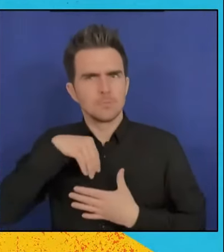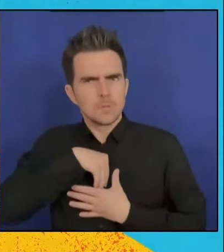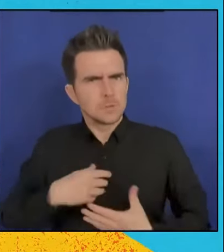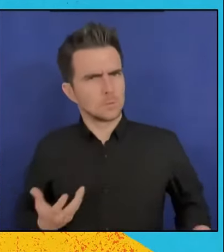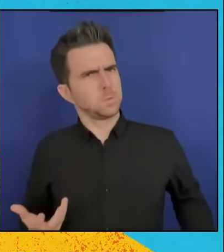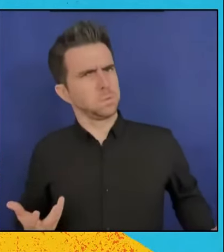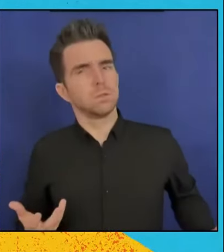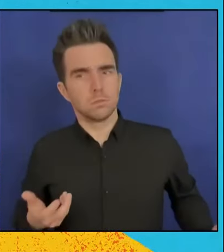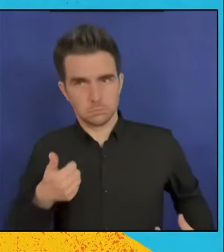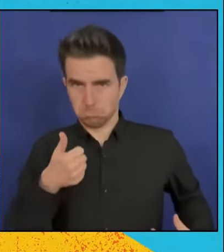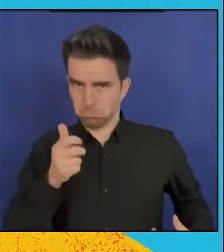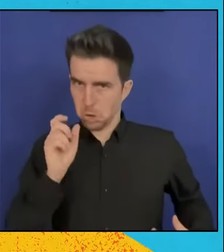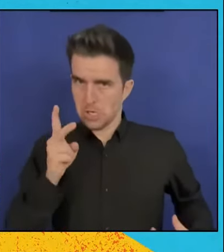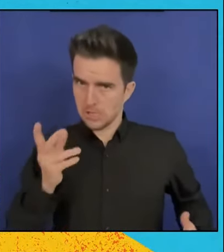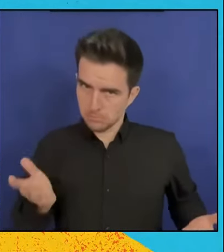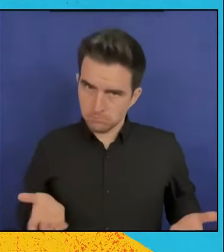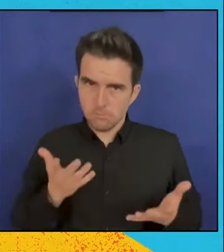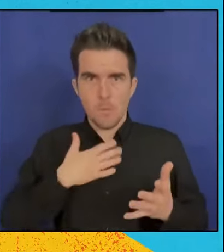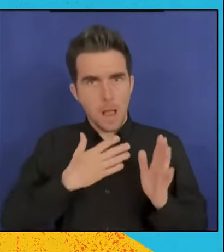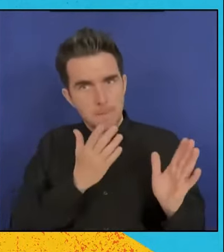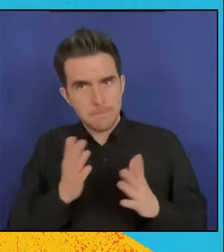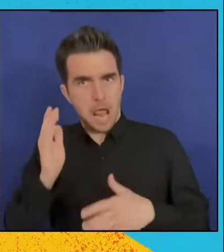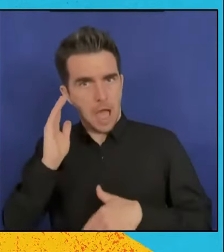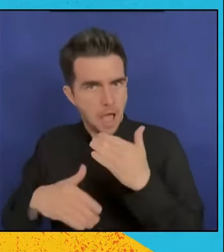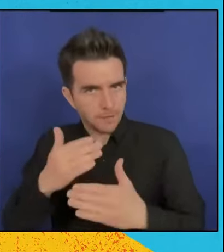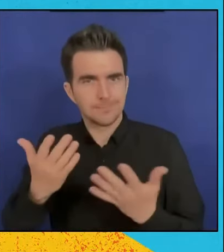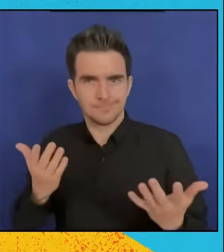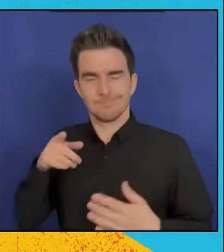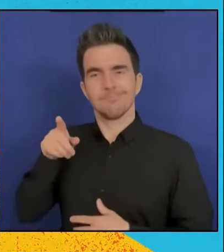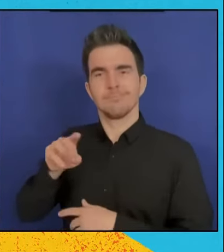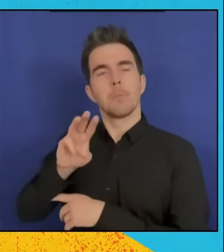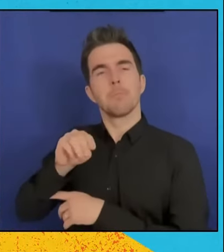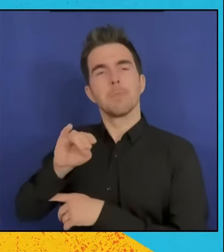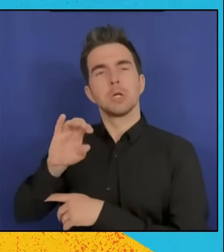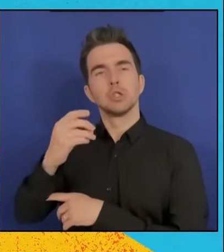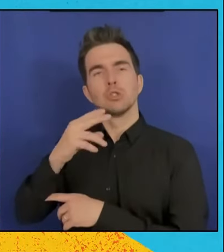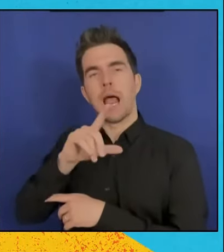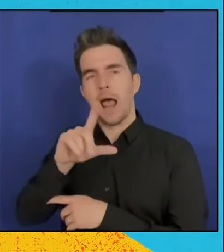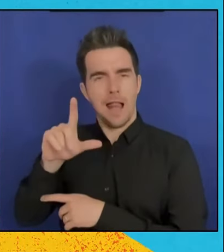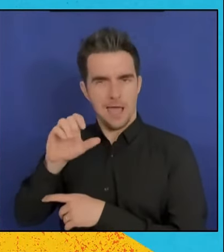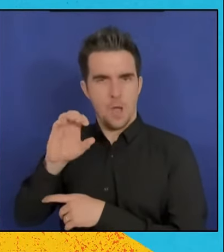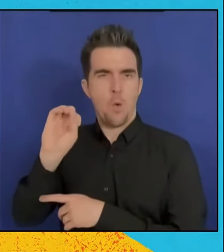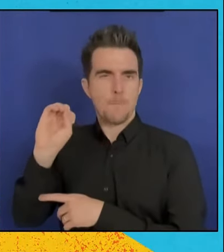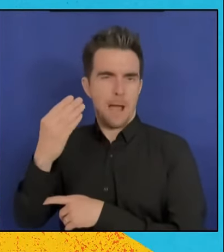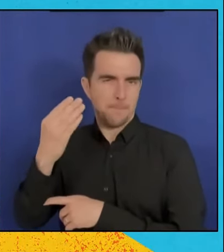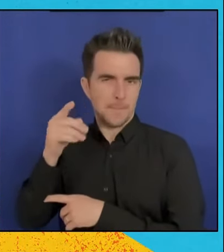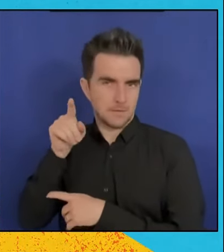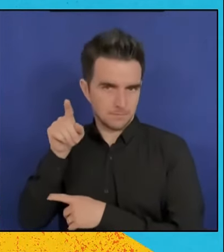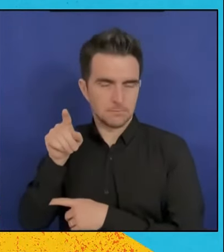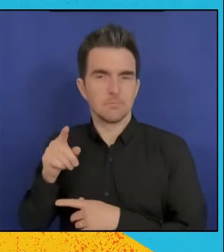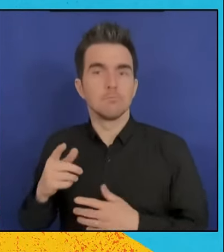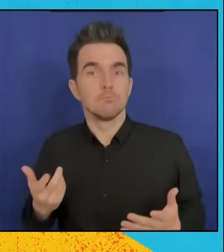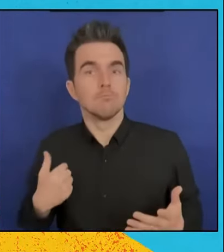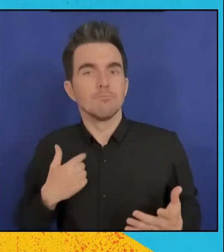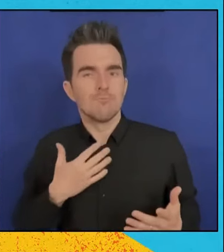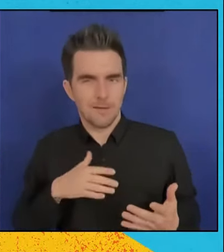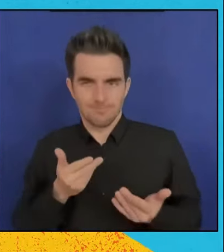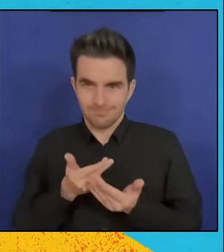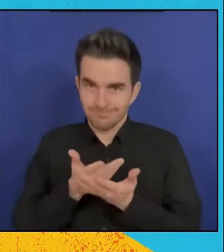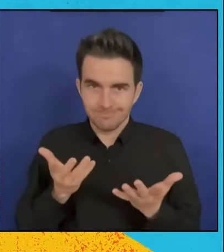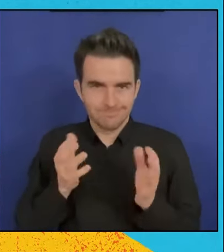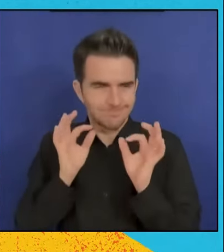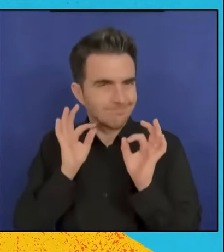your time to take power if you find that those with it are fiddling while your planet burns. Think about it. In many countries around